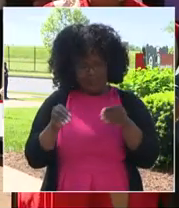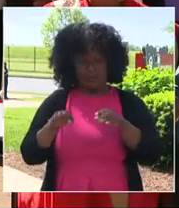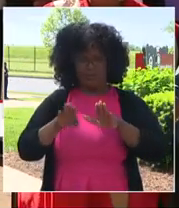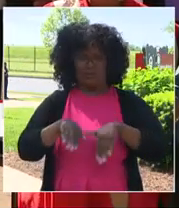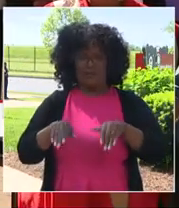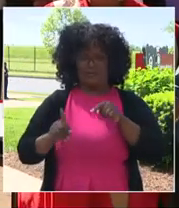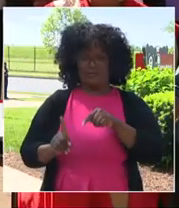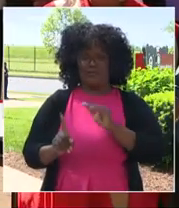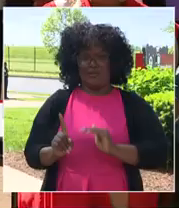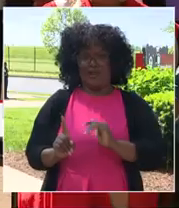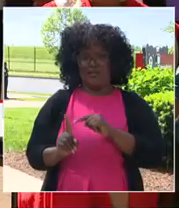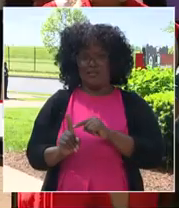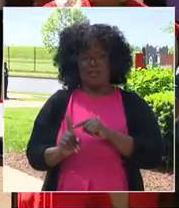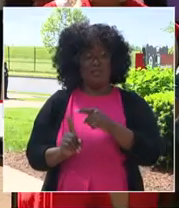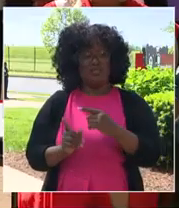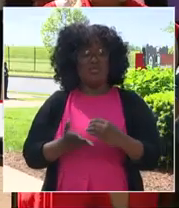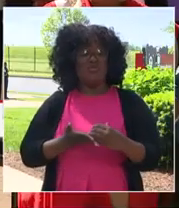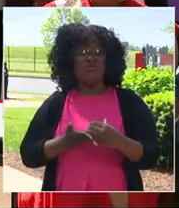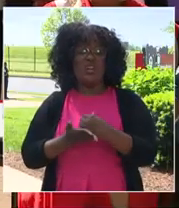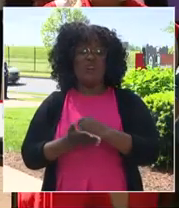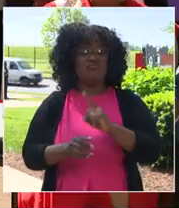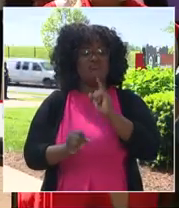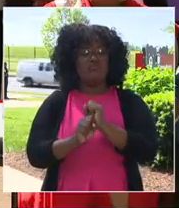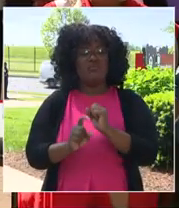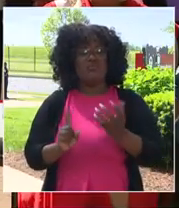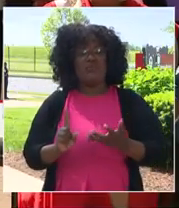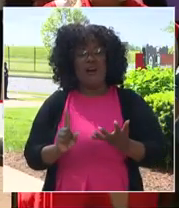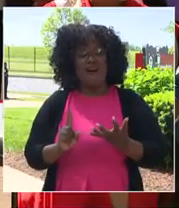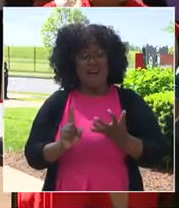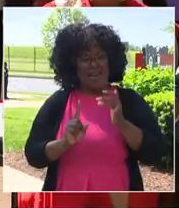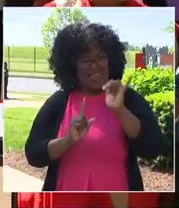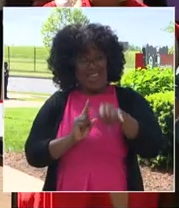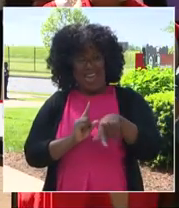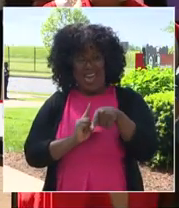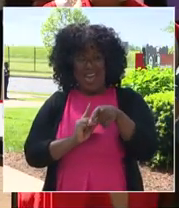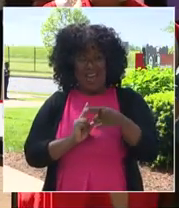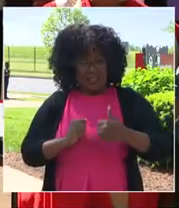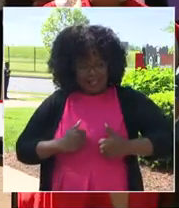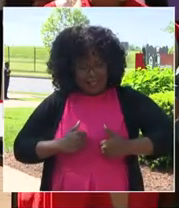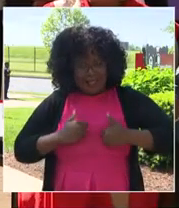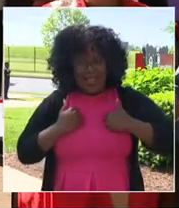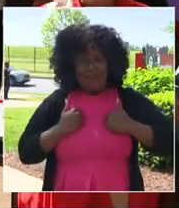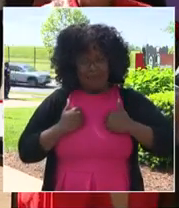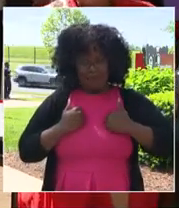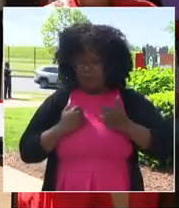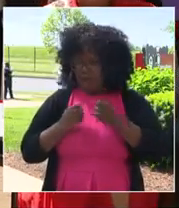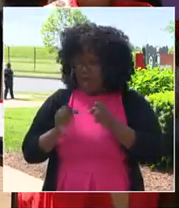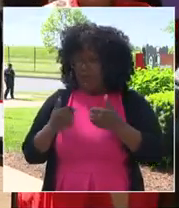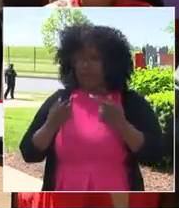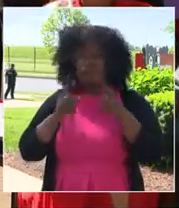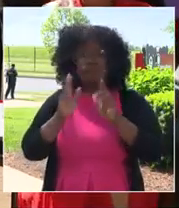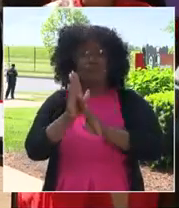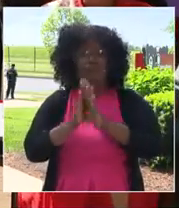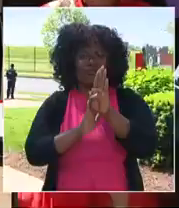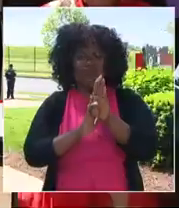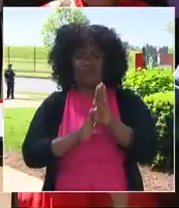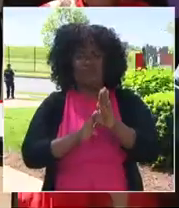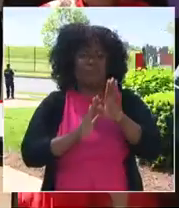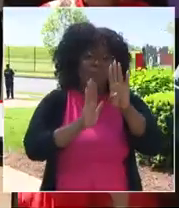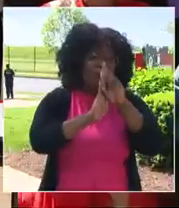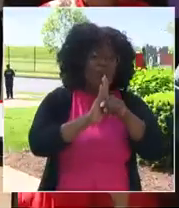or ability, deserve the chance to be supported and to live a full, thriving life. Come on.